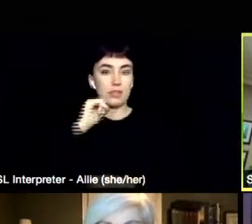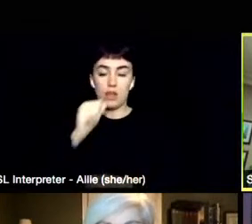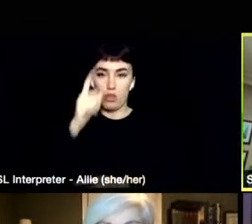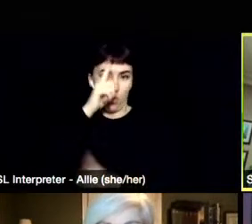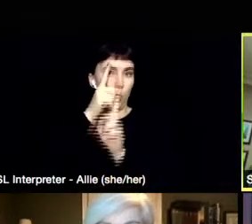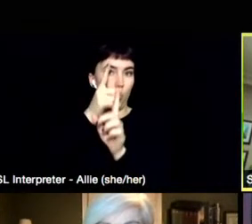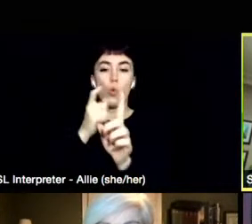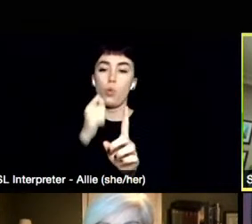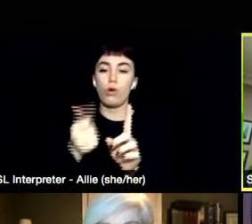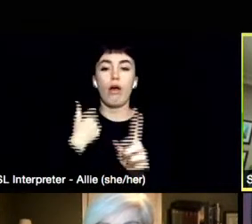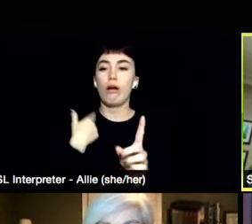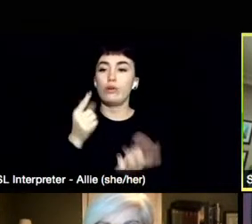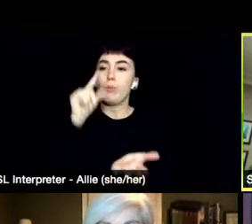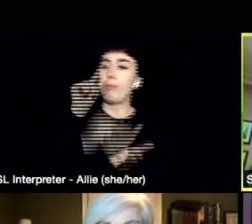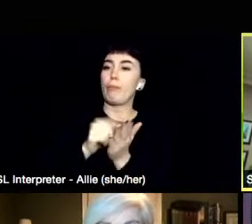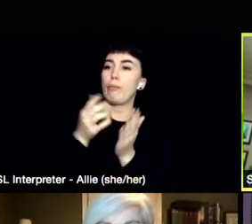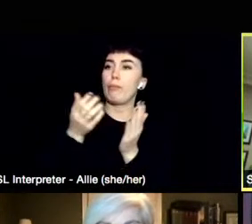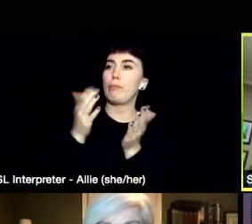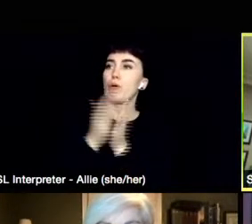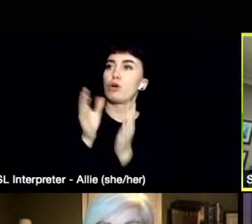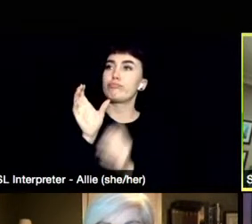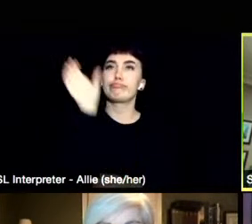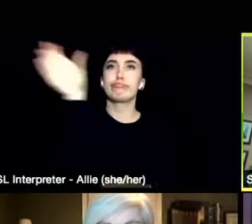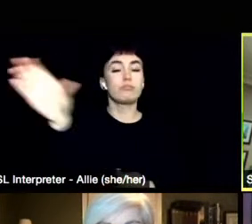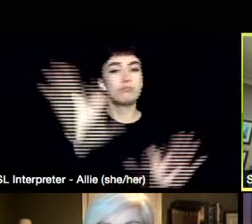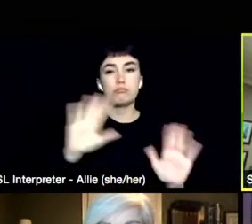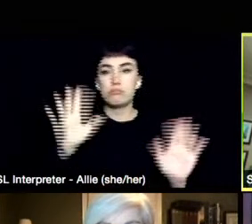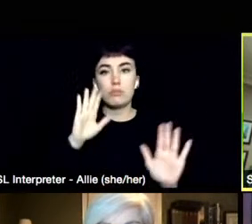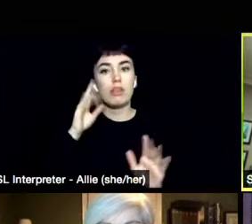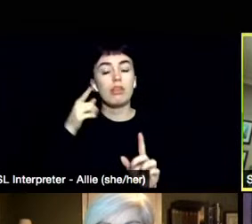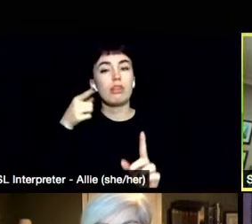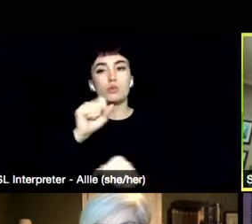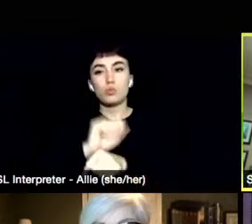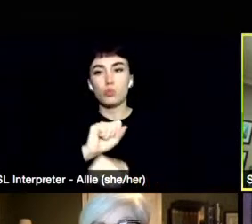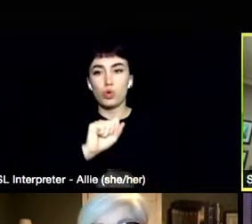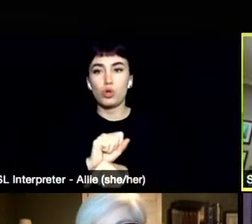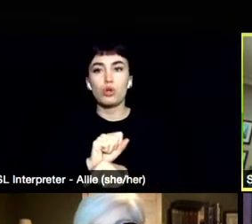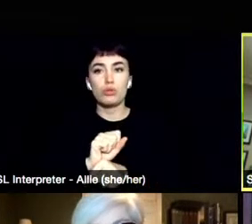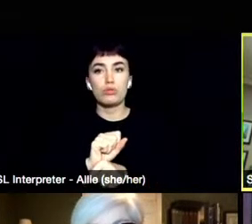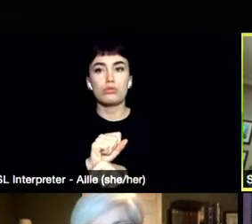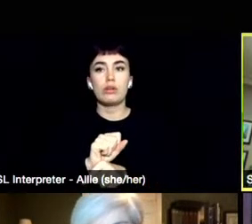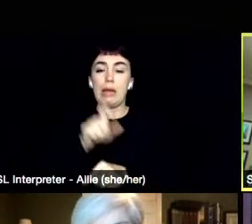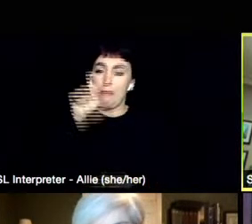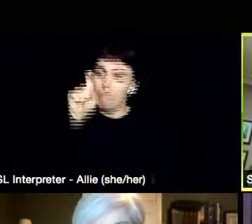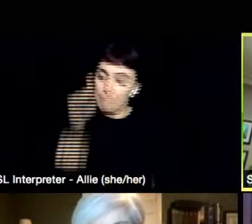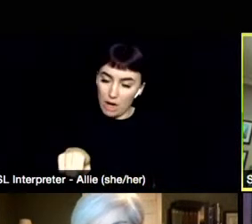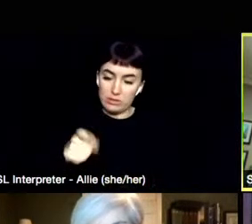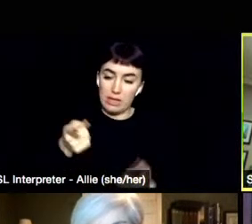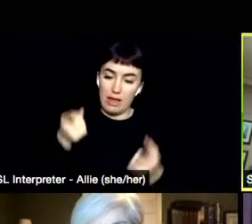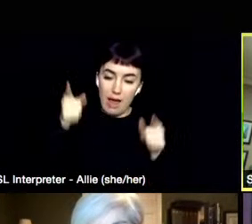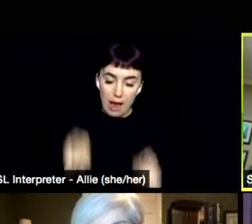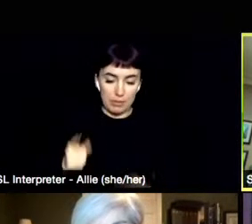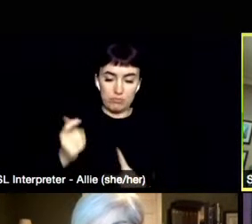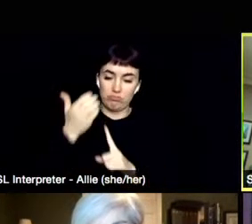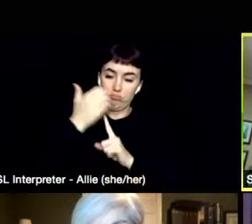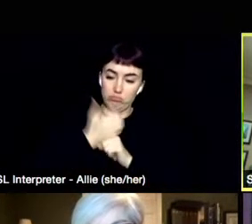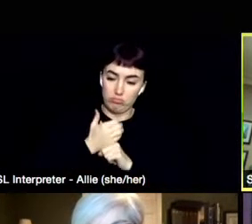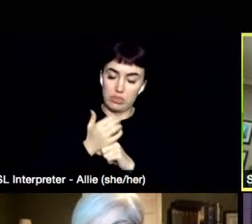we came to this work. We came to this work because it must be a living,